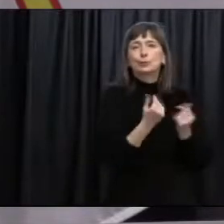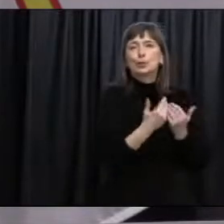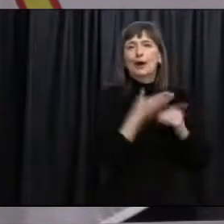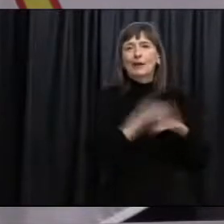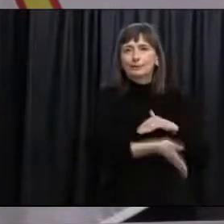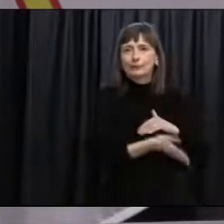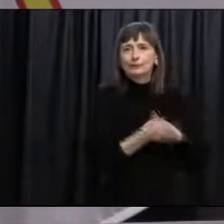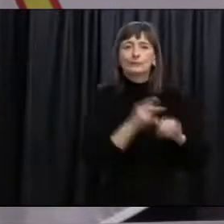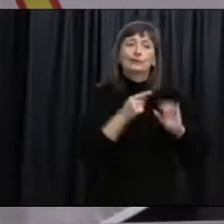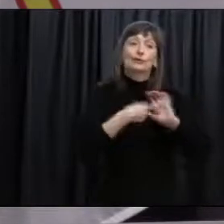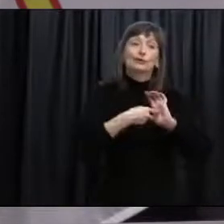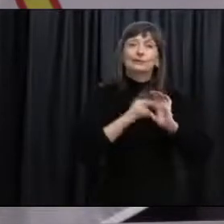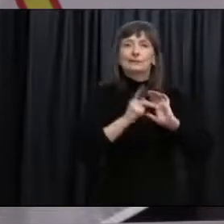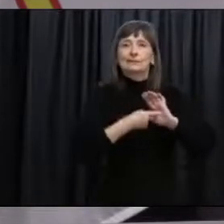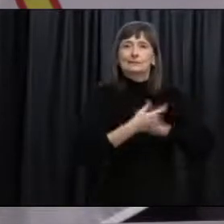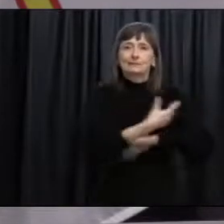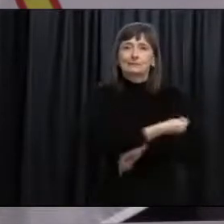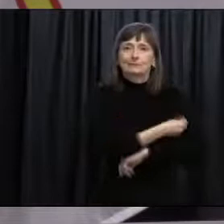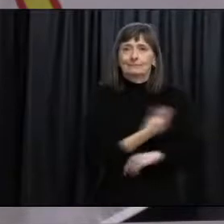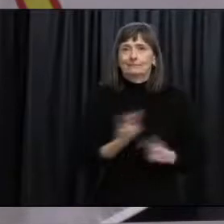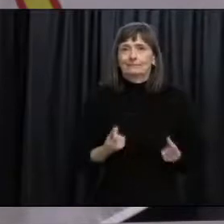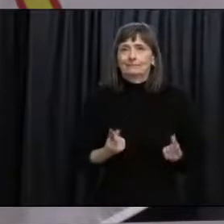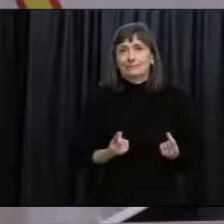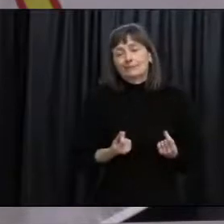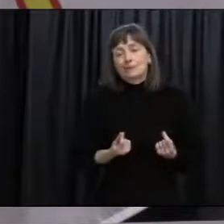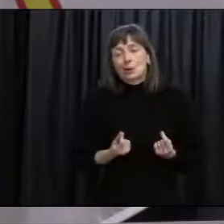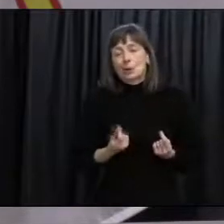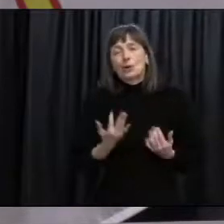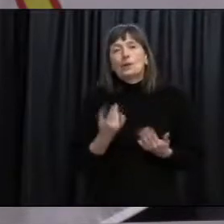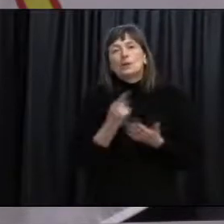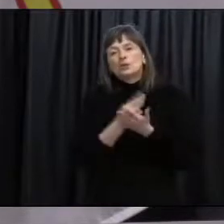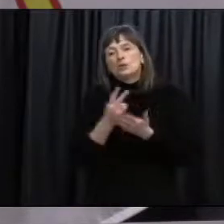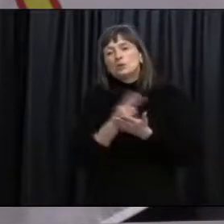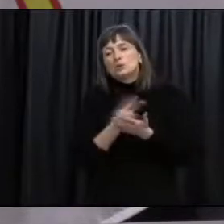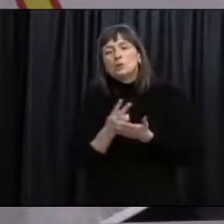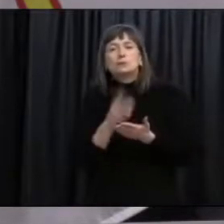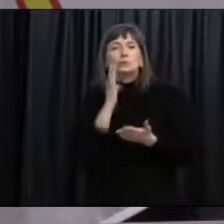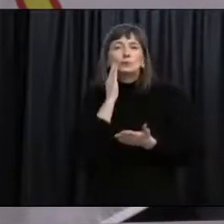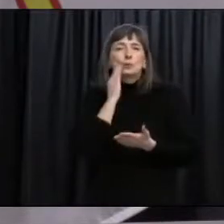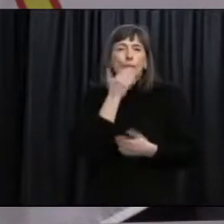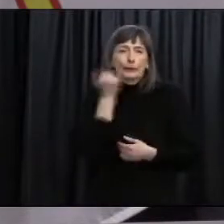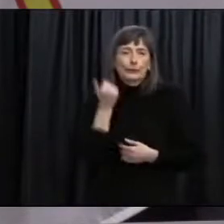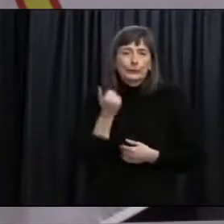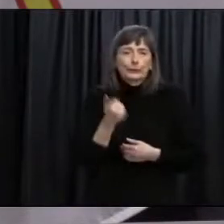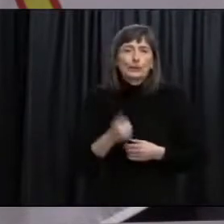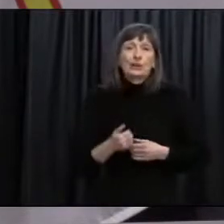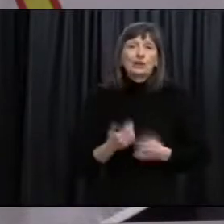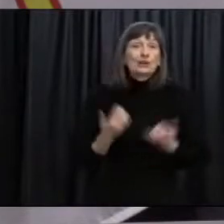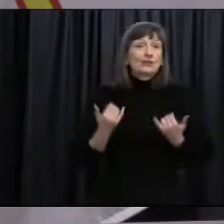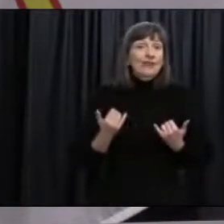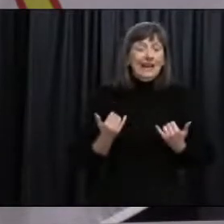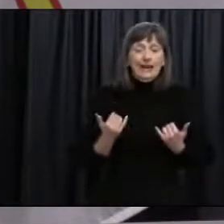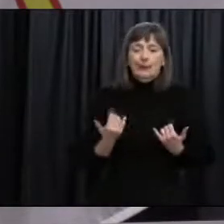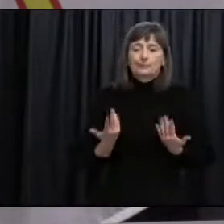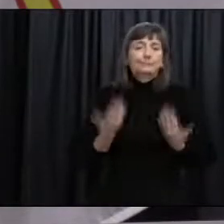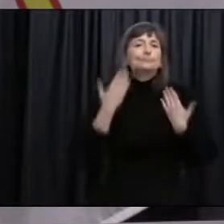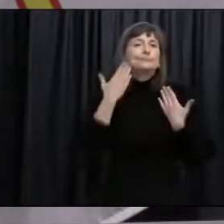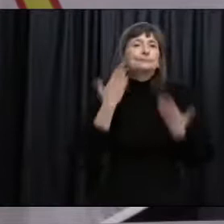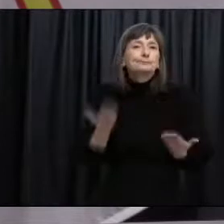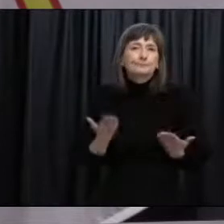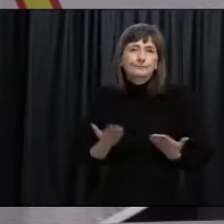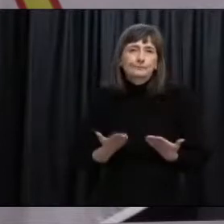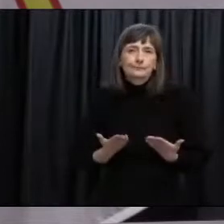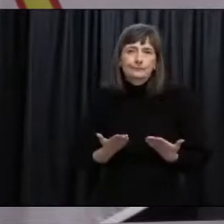our advice better. So at this point, we don't have that answer, but we